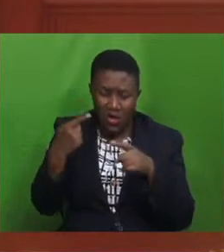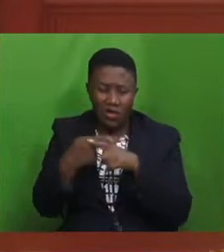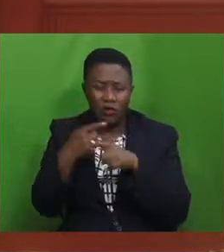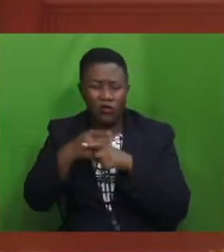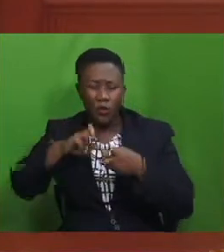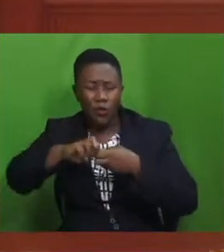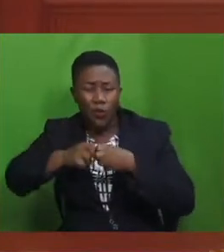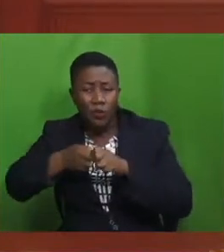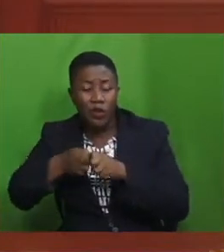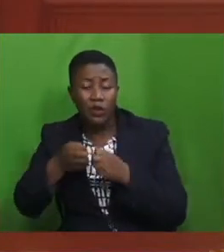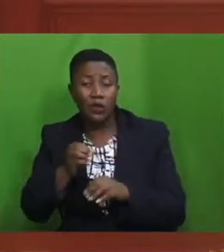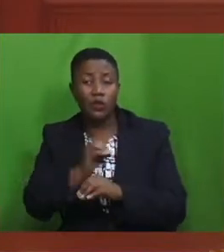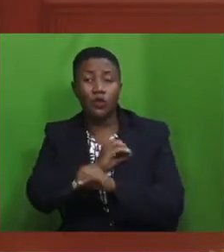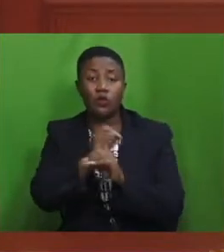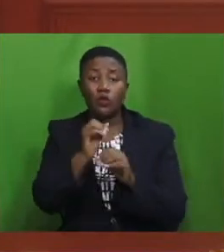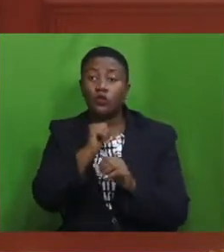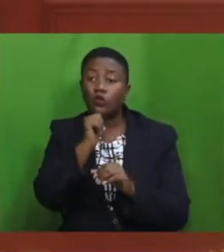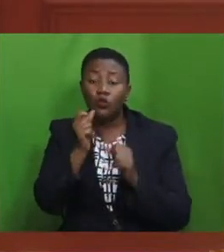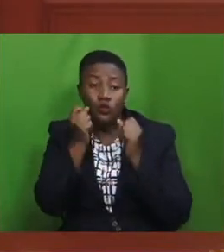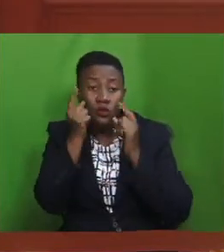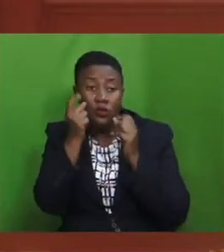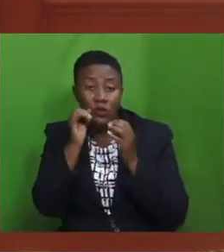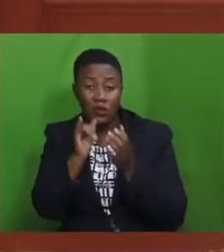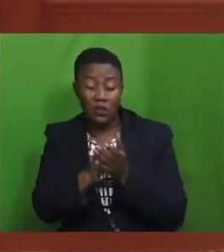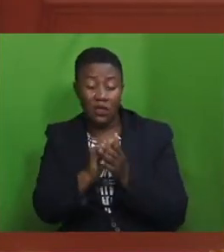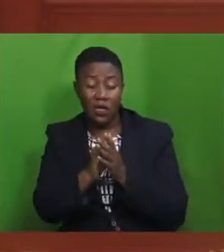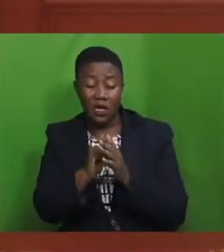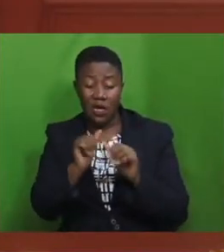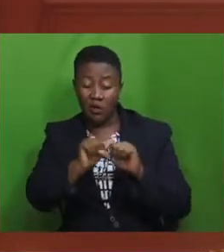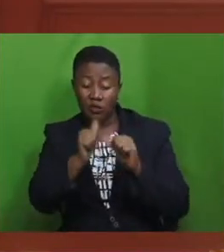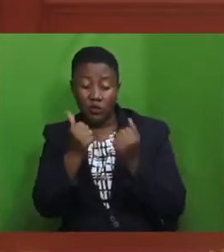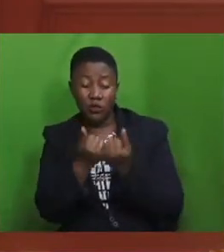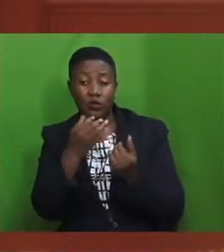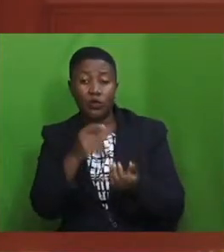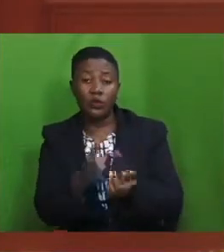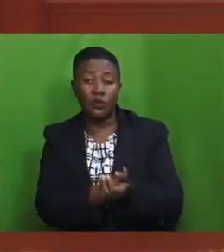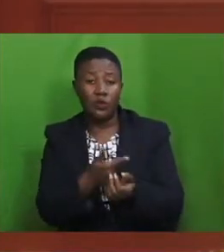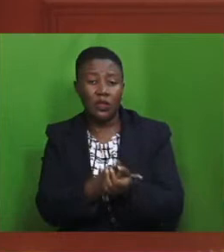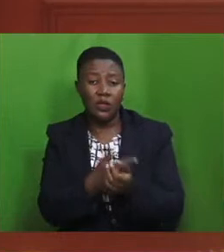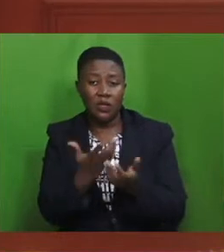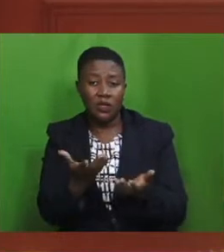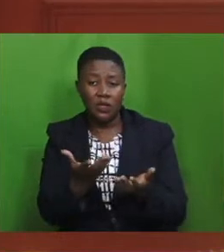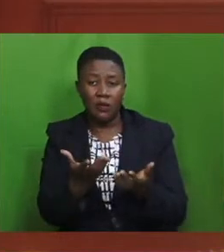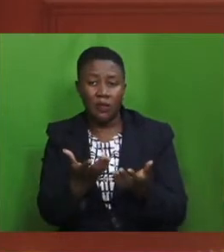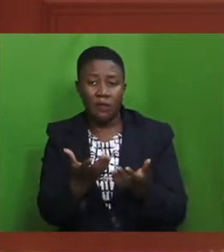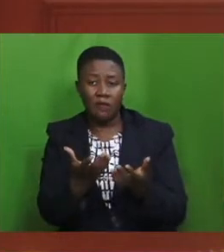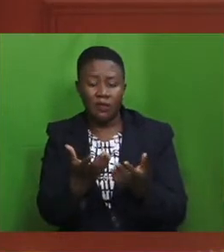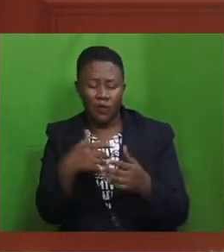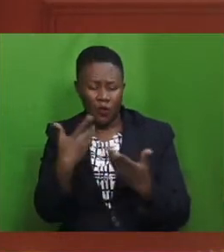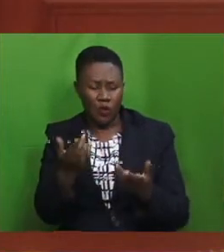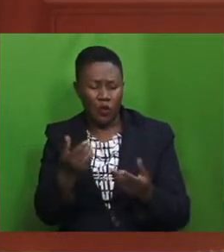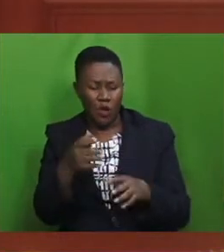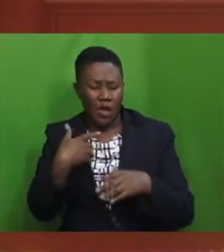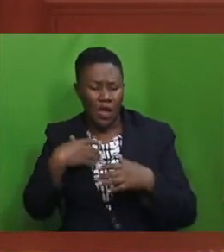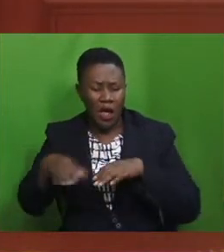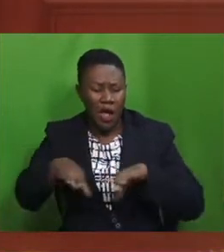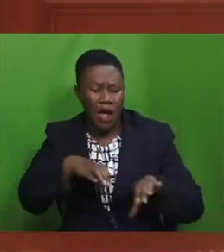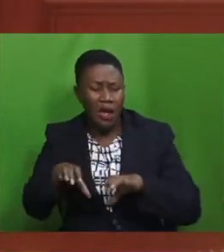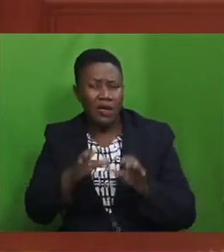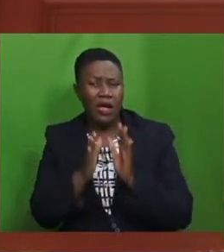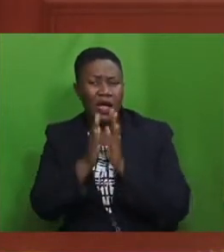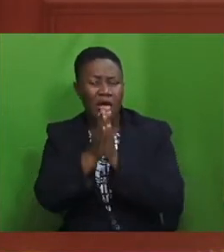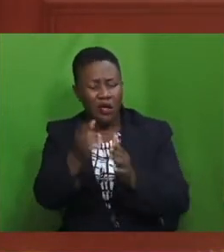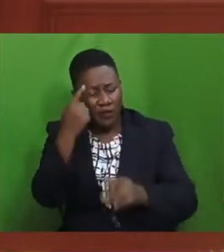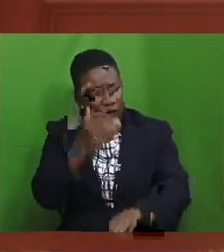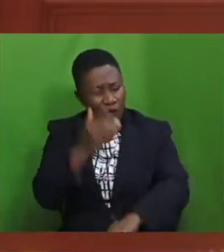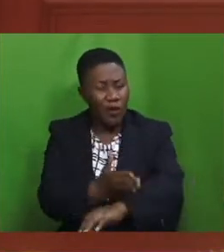No surprise, the University Teachers Association of Ghana have already embarked on an industrial action, asking for improvement in